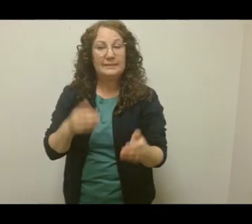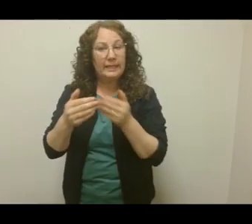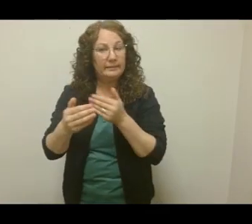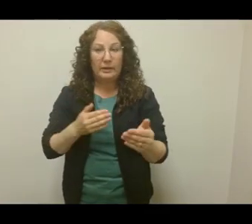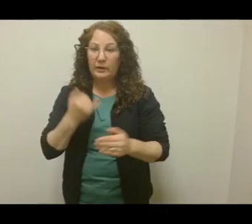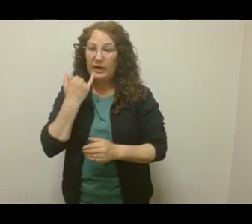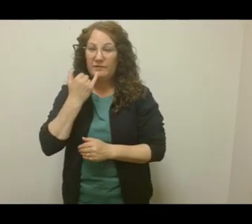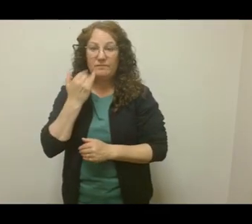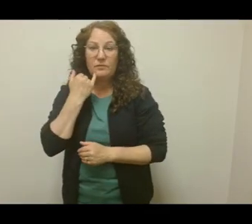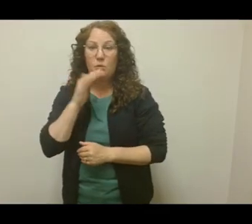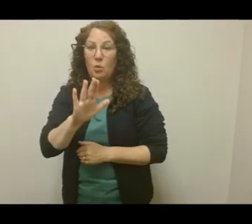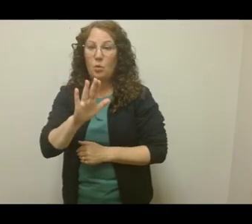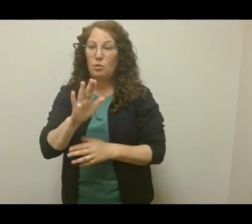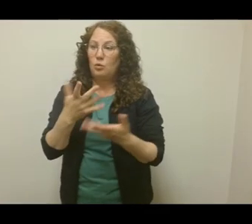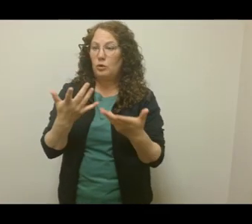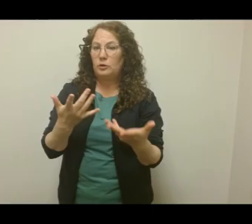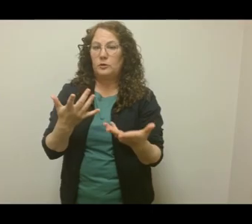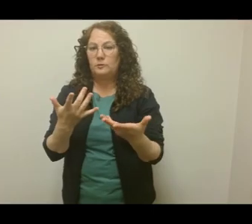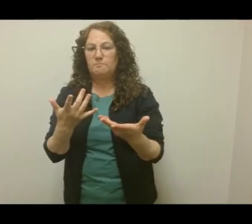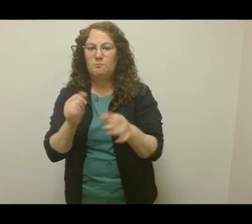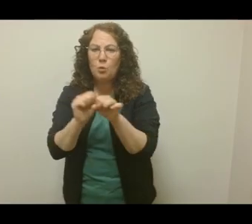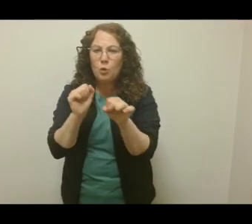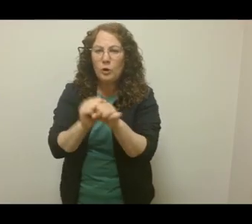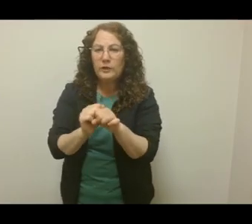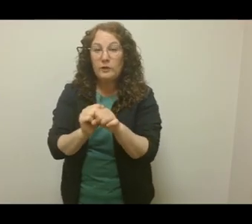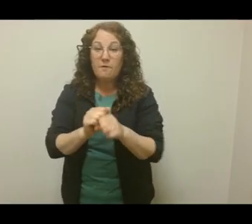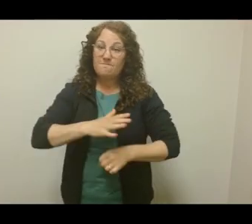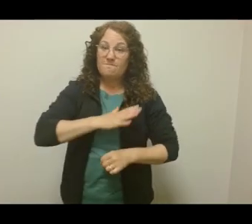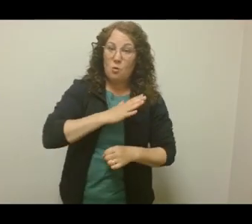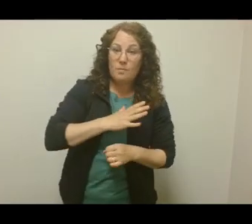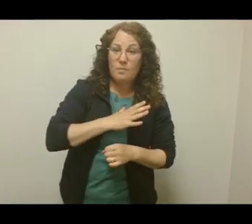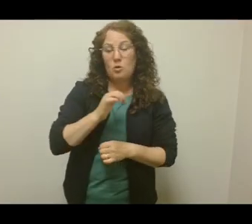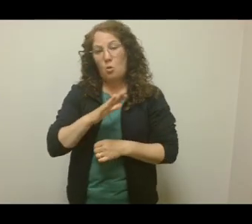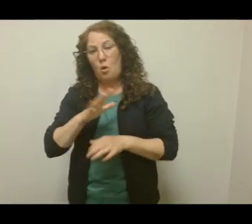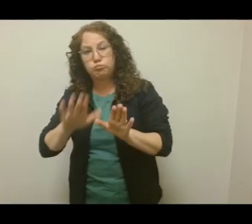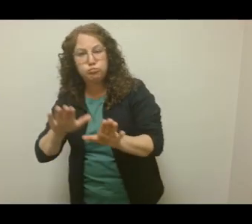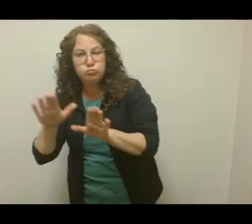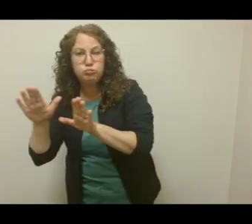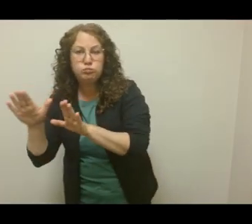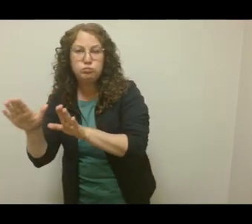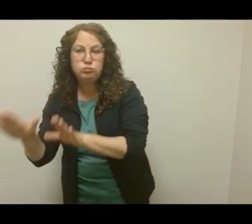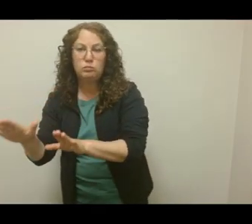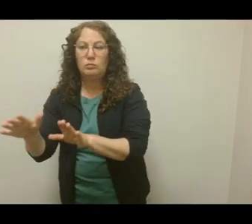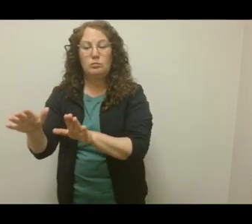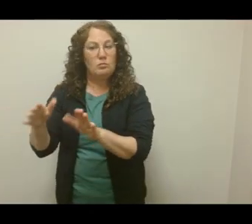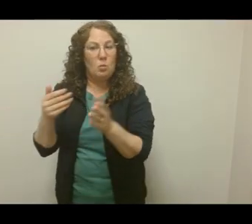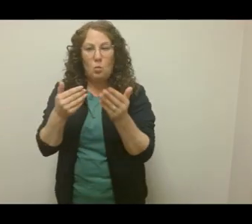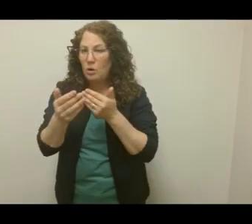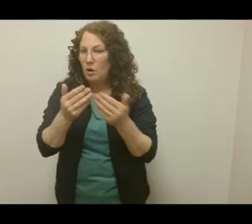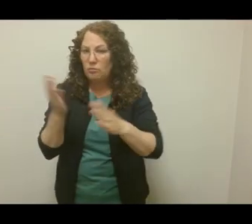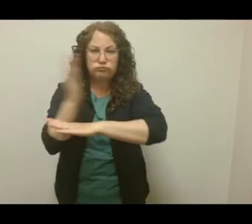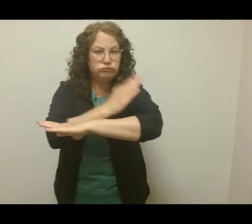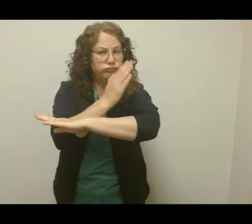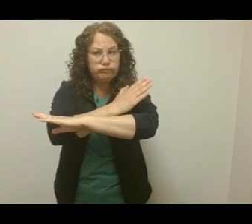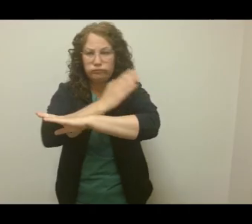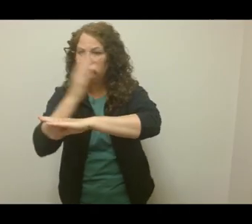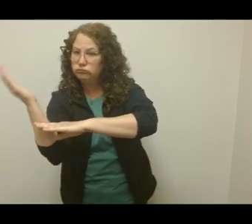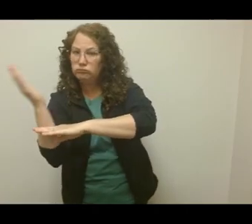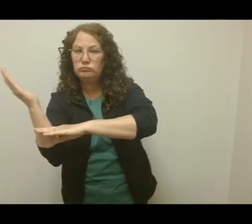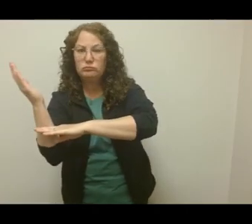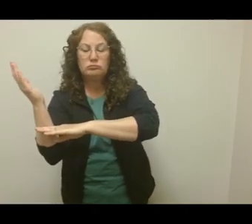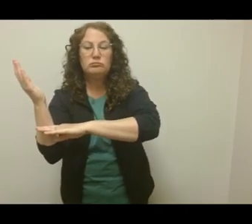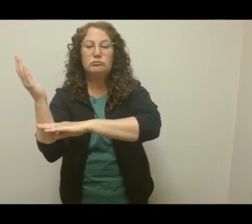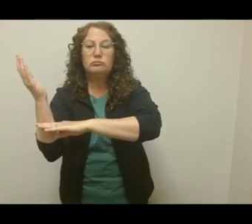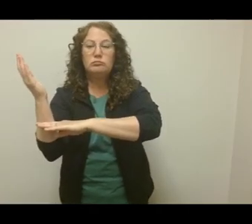task is not maybe a very formal writing task, like a discussion post or whatever it might be that you're assigned that is less